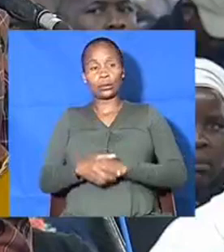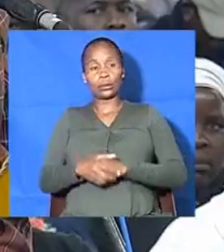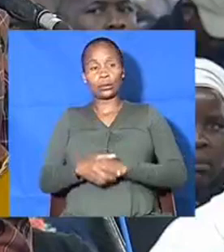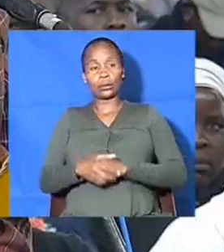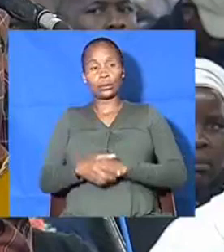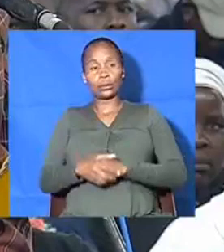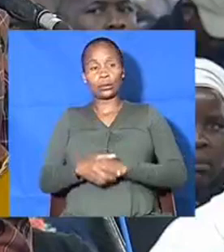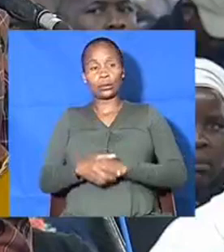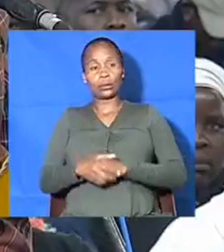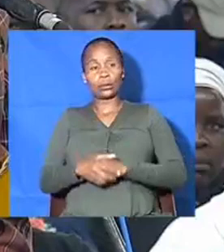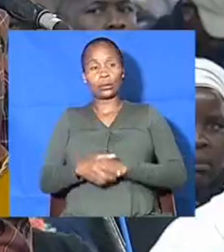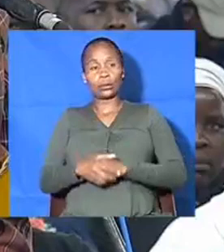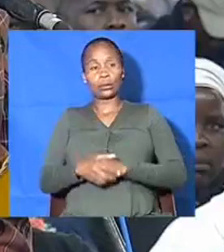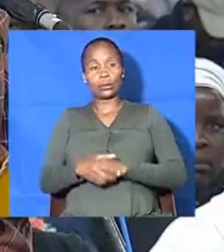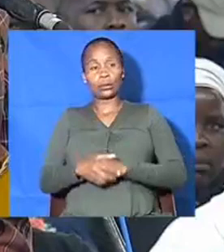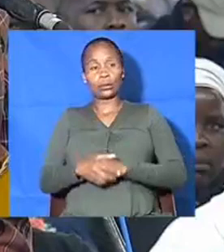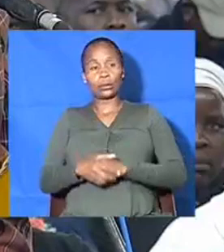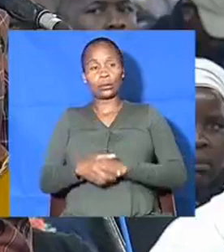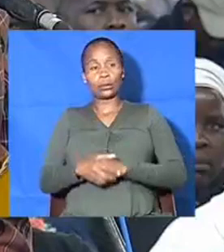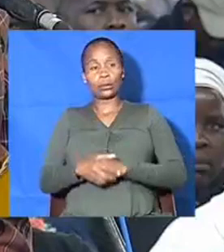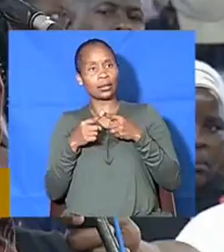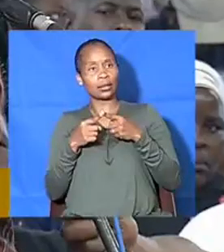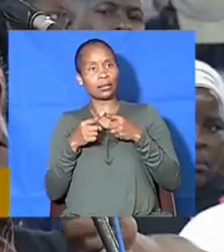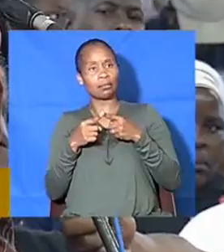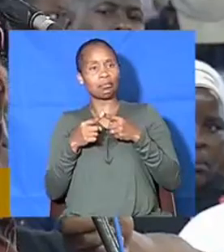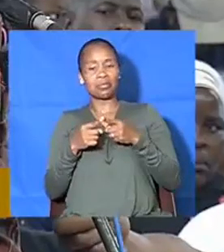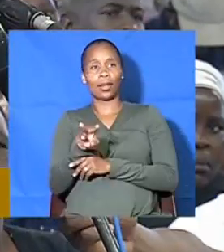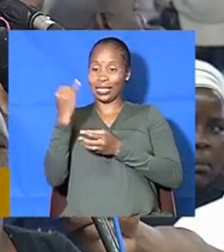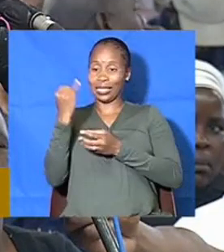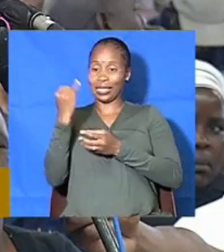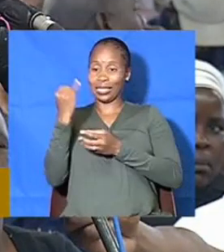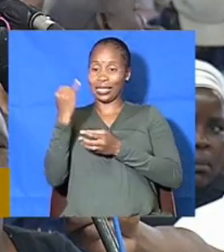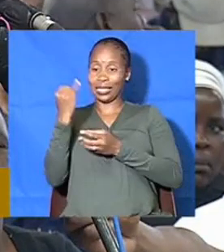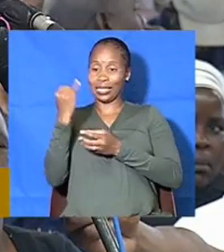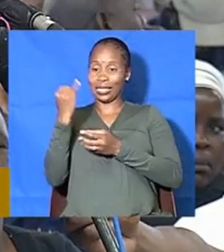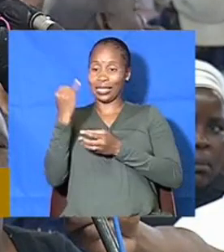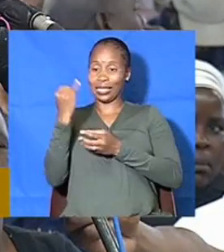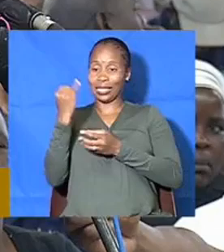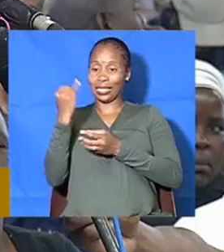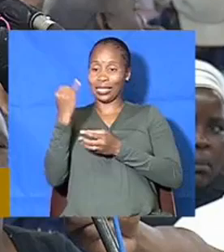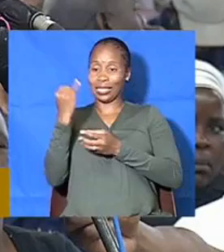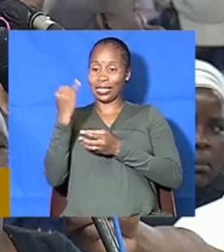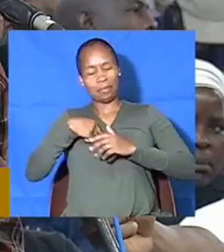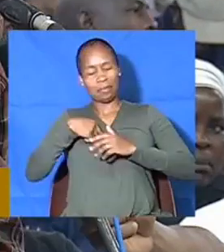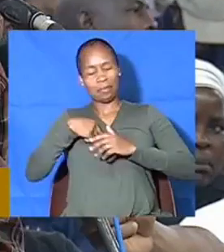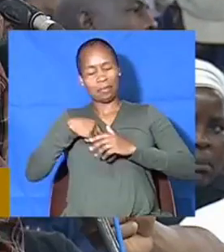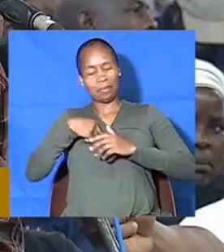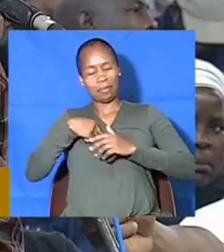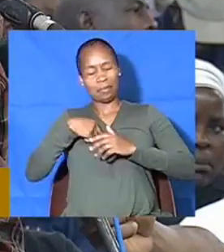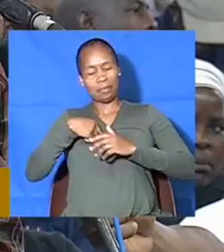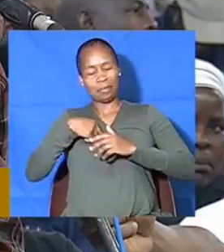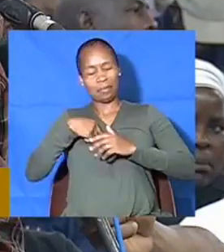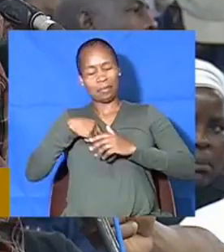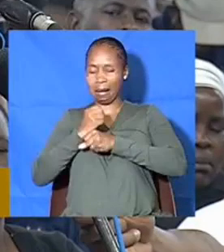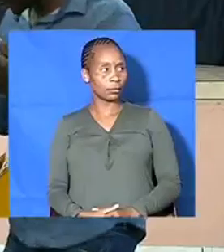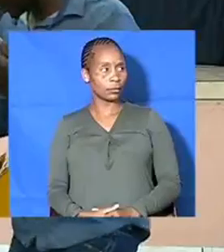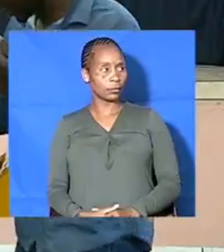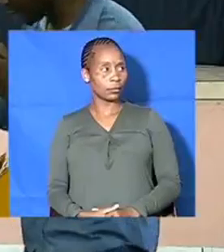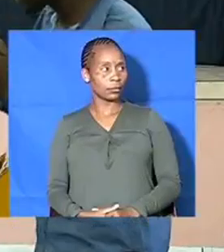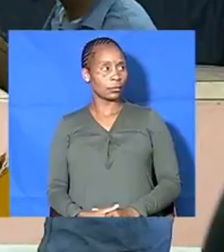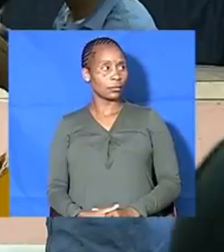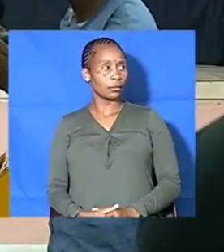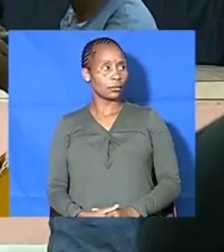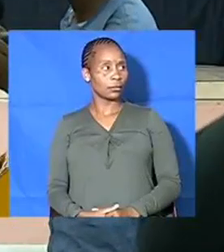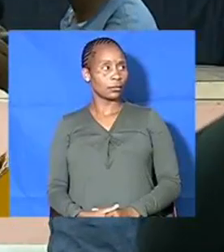the fund. Gona le di committee tsa go fapa fapana tse go raga tsona gona le engwe e leng gore go tlo ba le